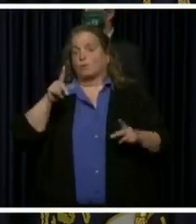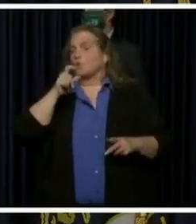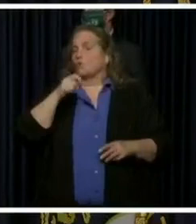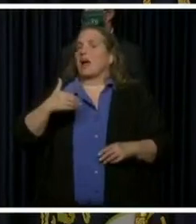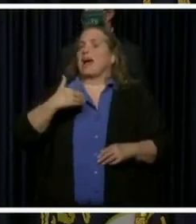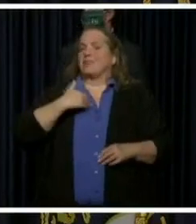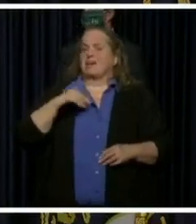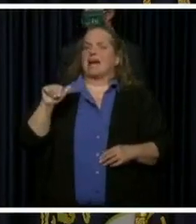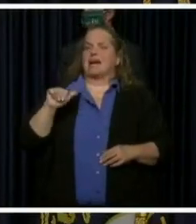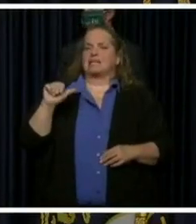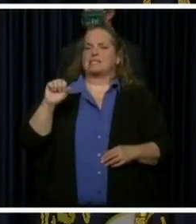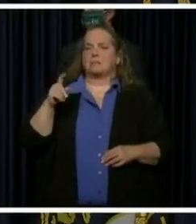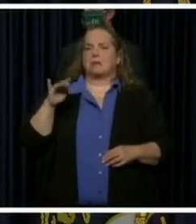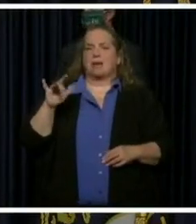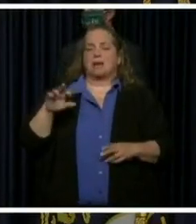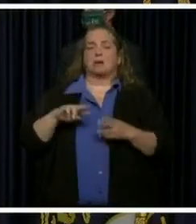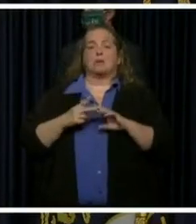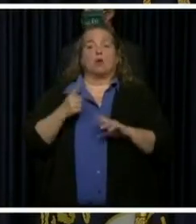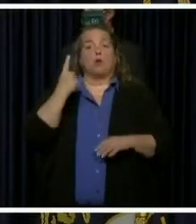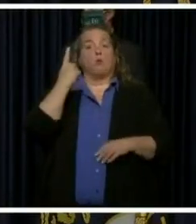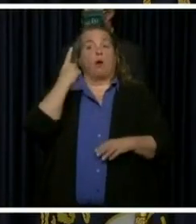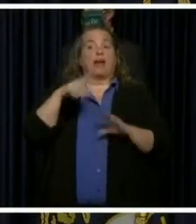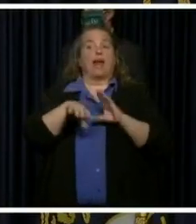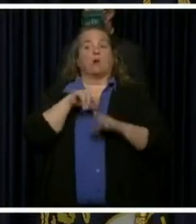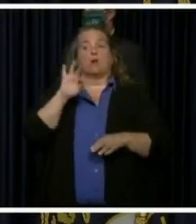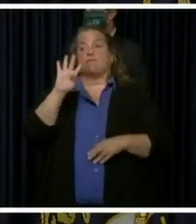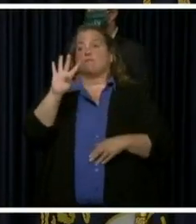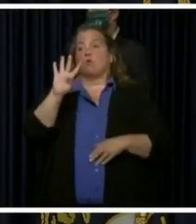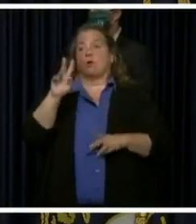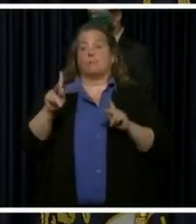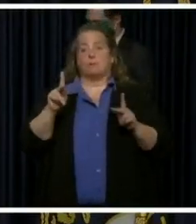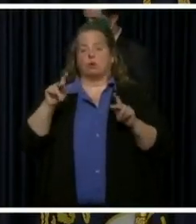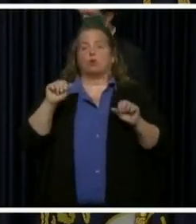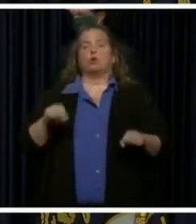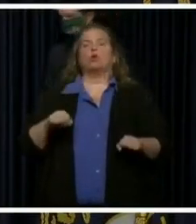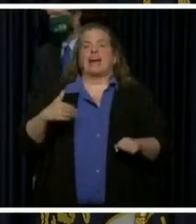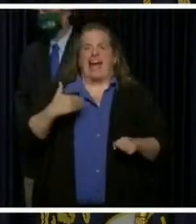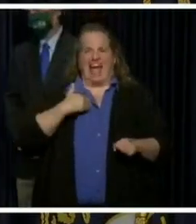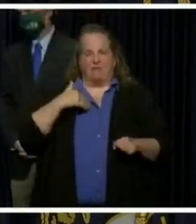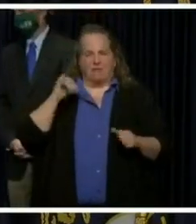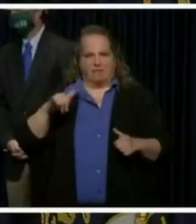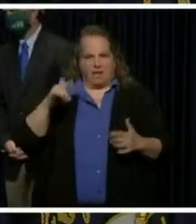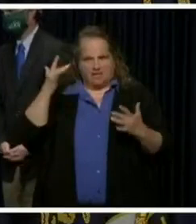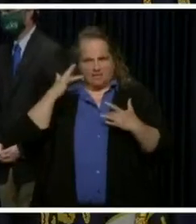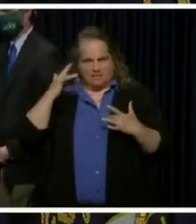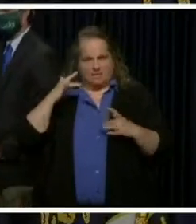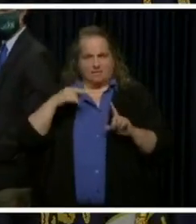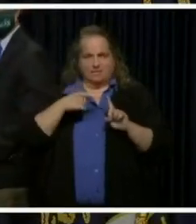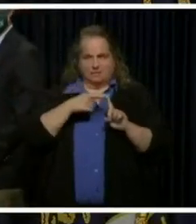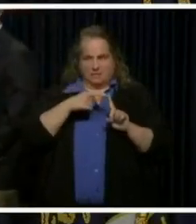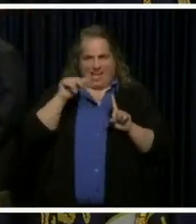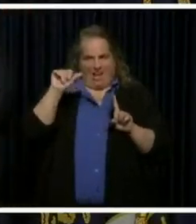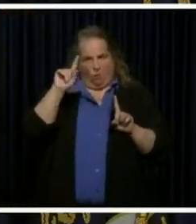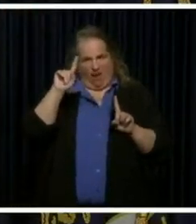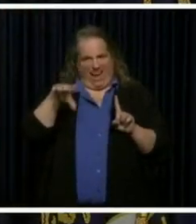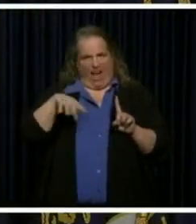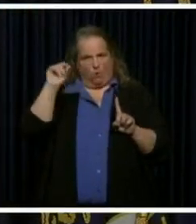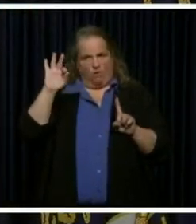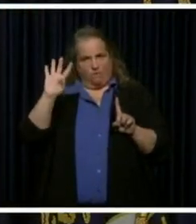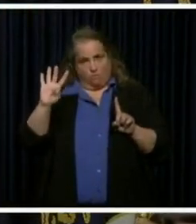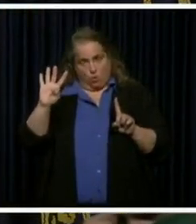generally quoted about 1 in 4 people could be asymptomatic with the disease. A longer answer, but more detail and substance.